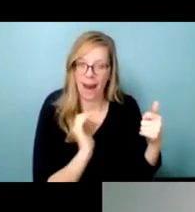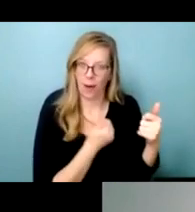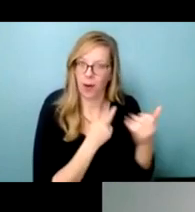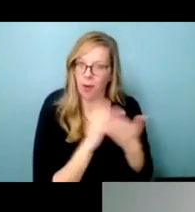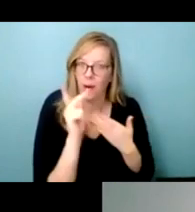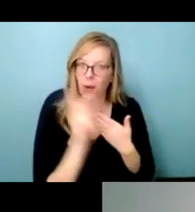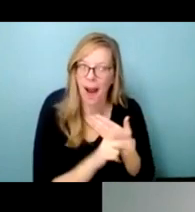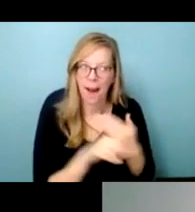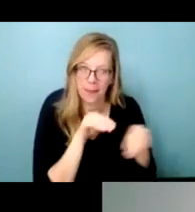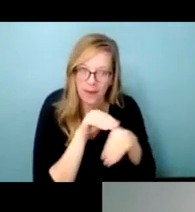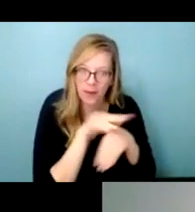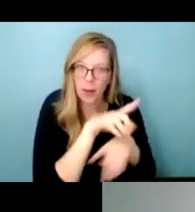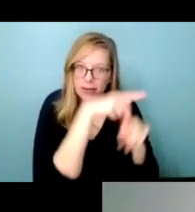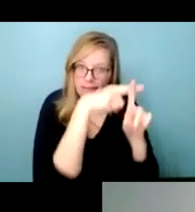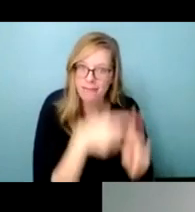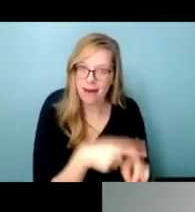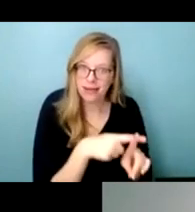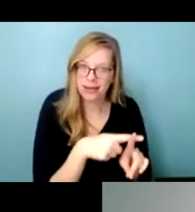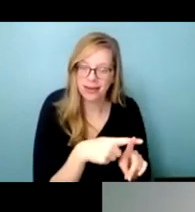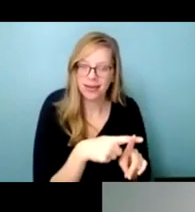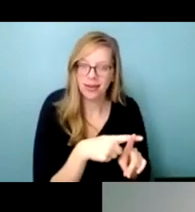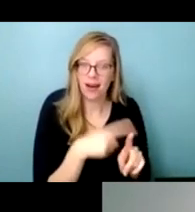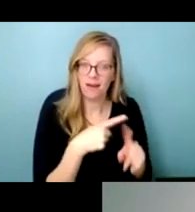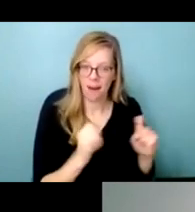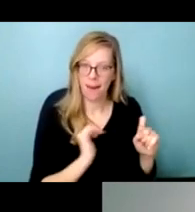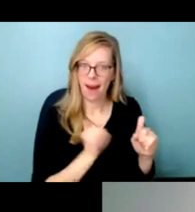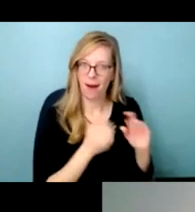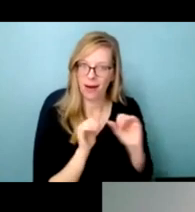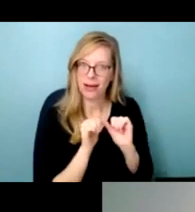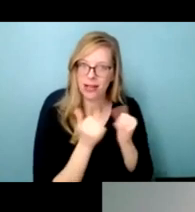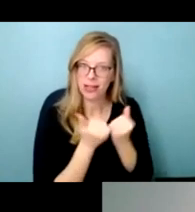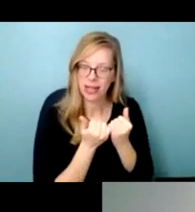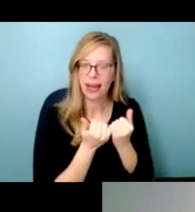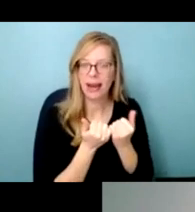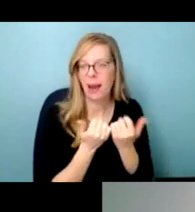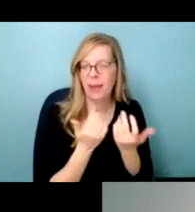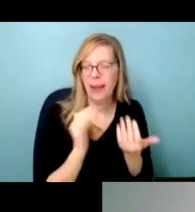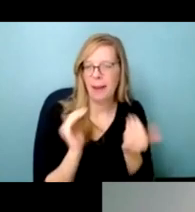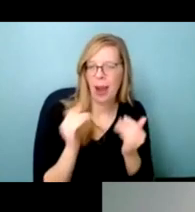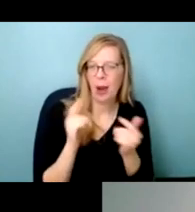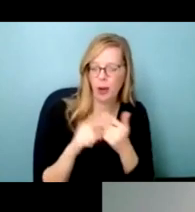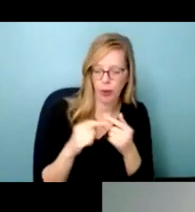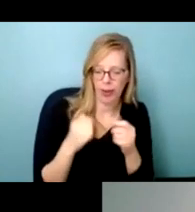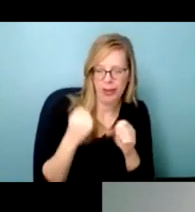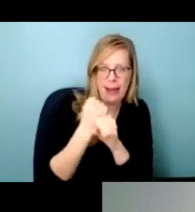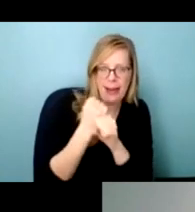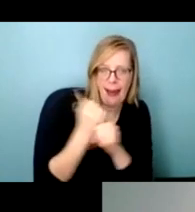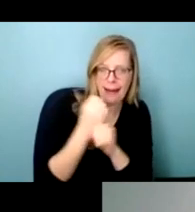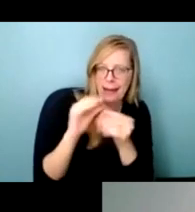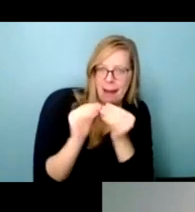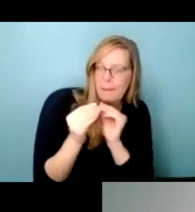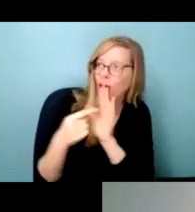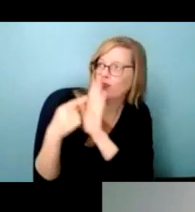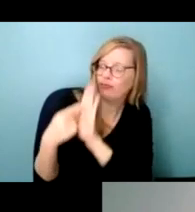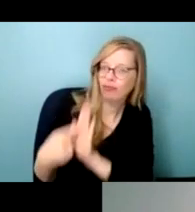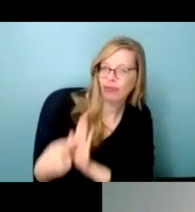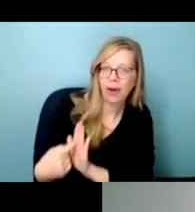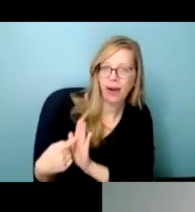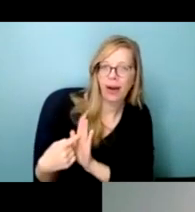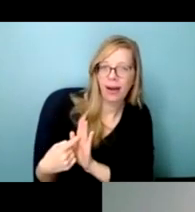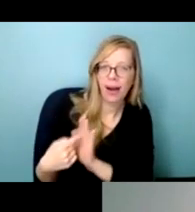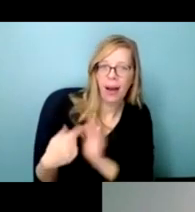social serving agency, as opposed to a government number of, oh, well, you served 40